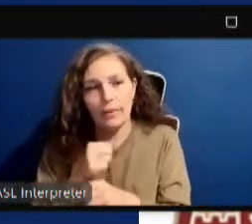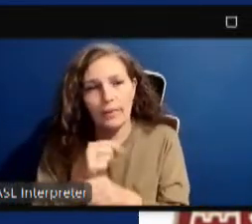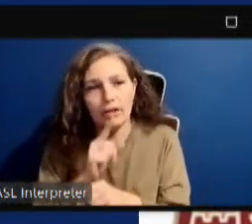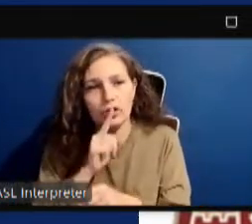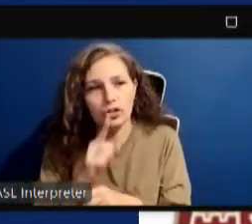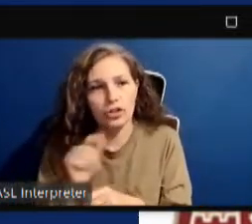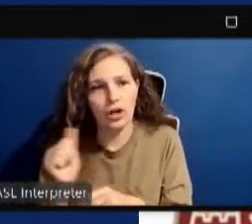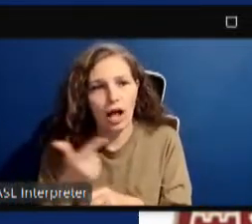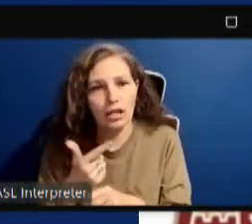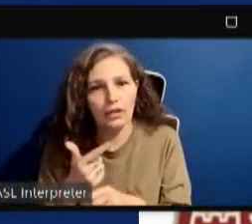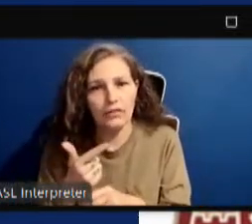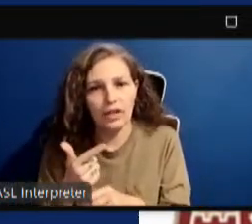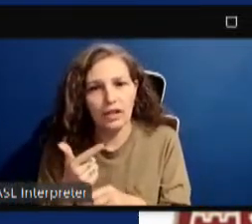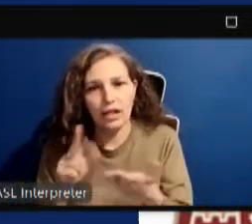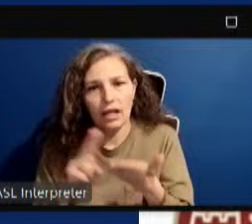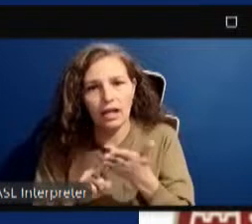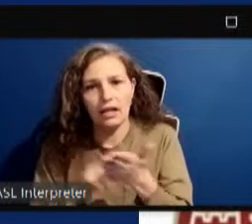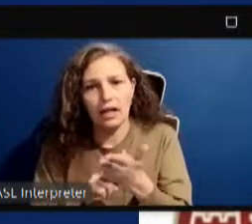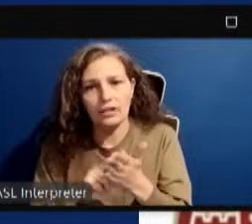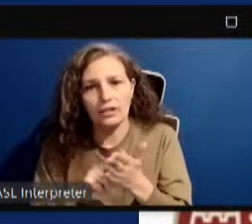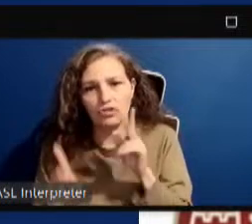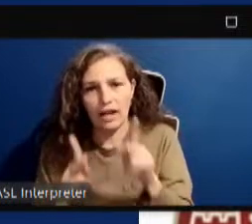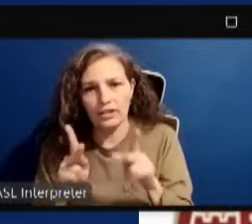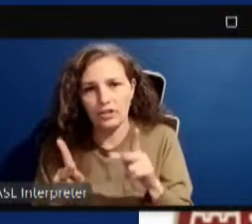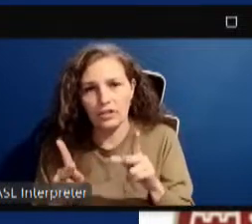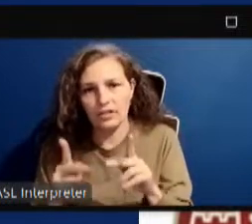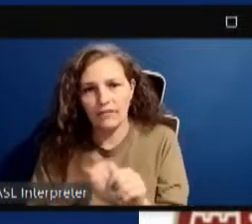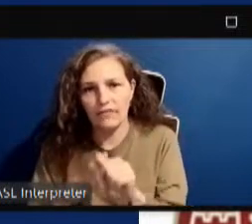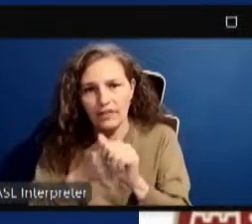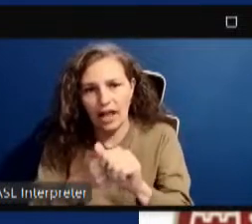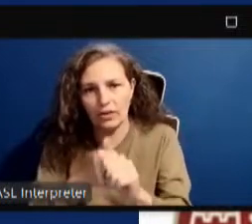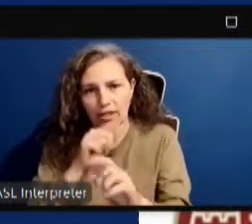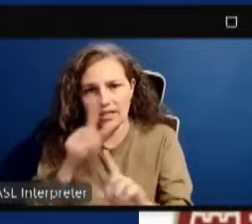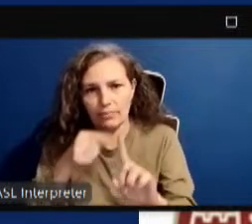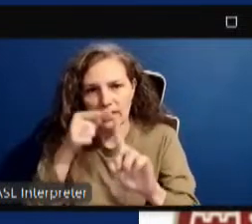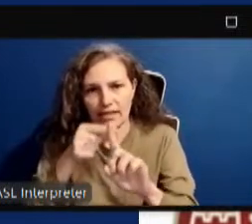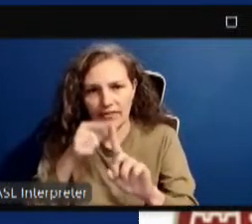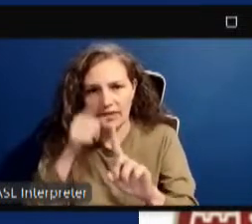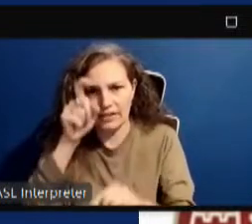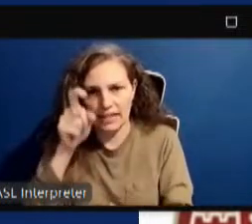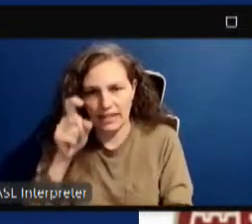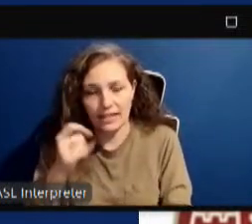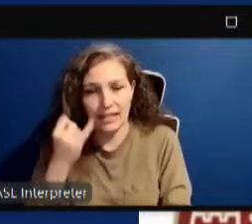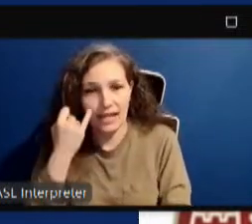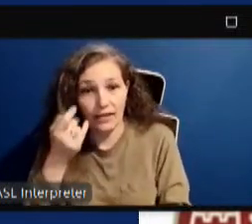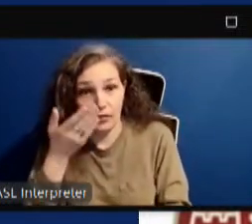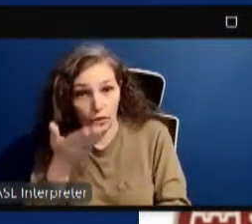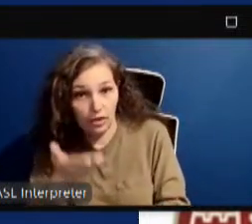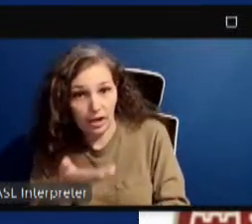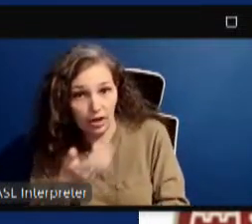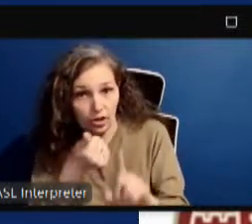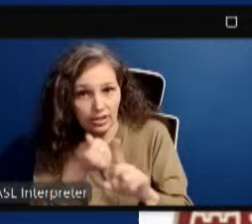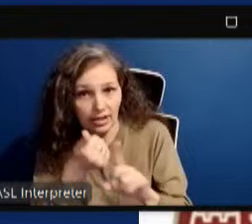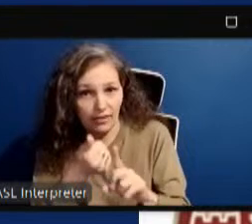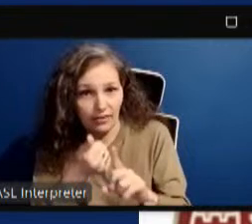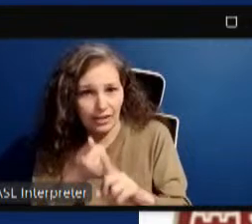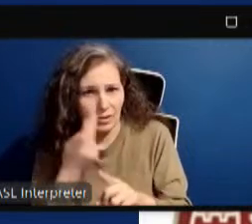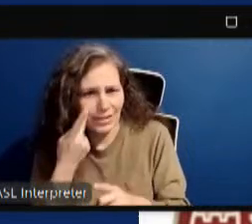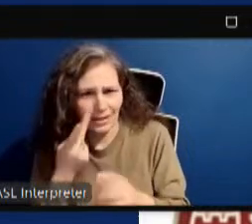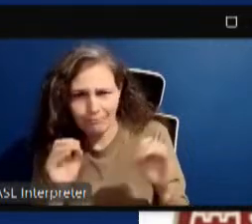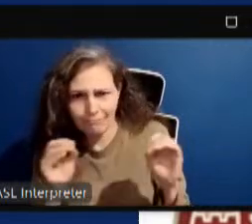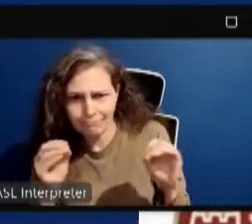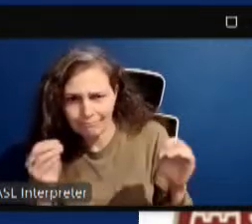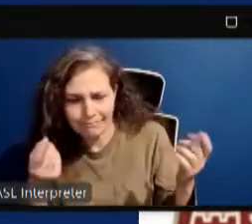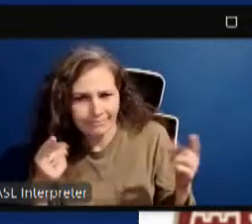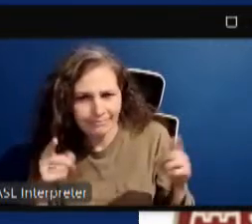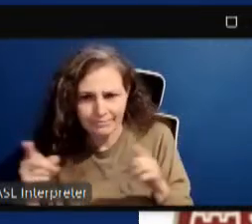the contract specifications. If you're on site and you see that it's not taking place, then you more than